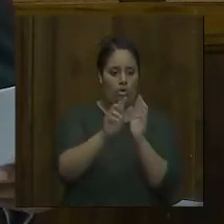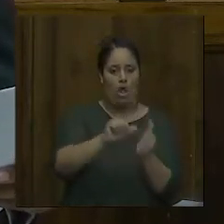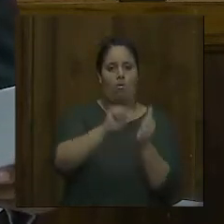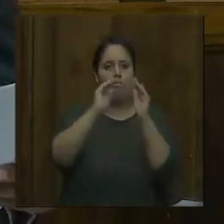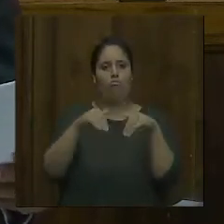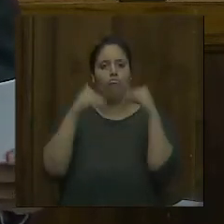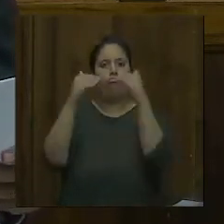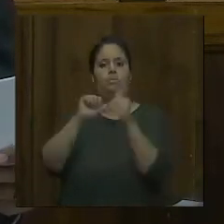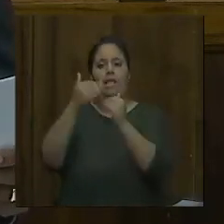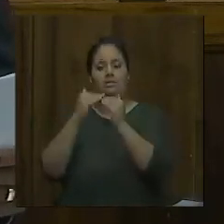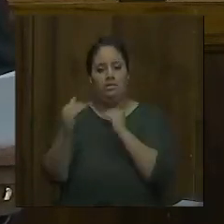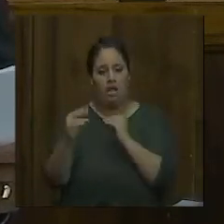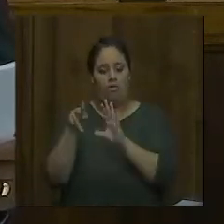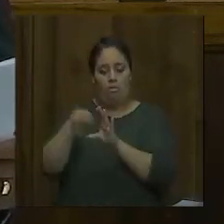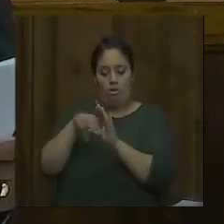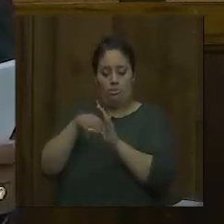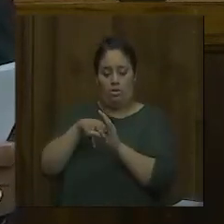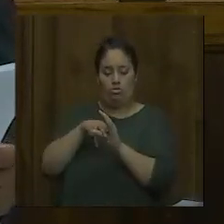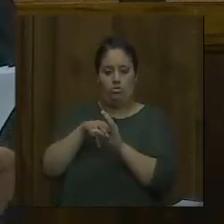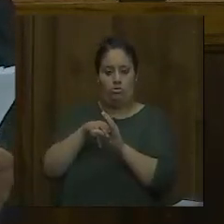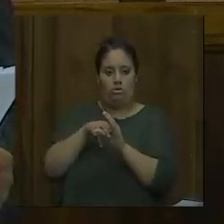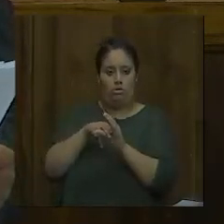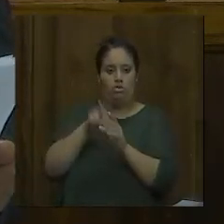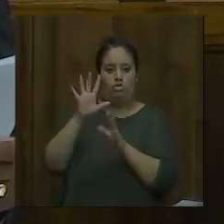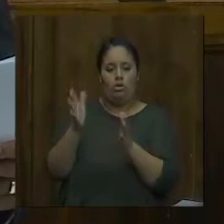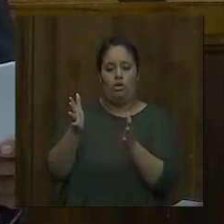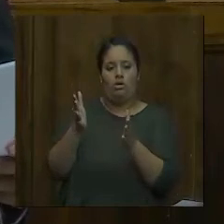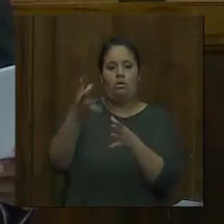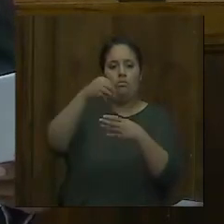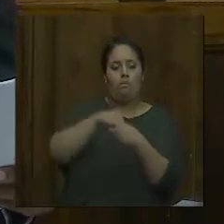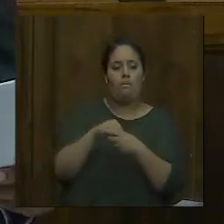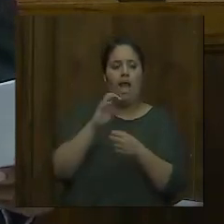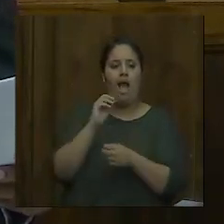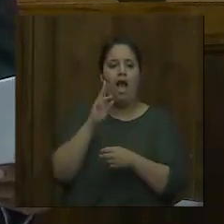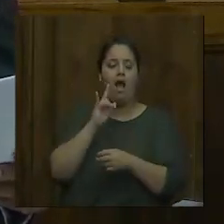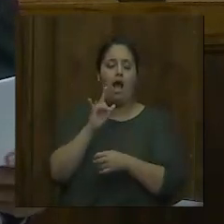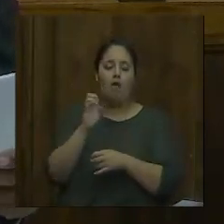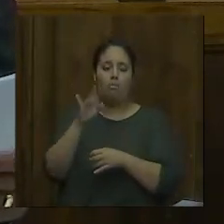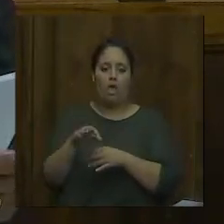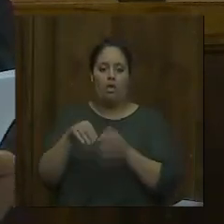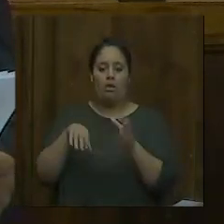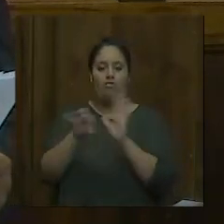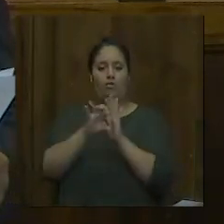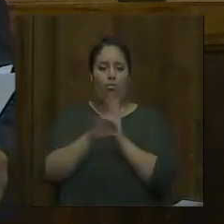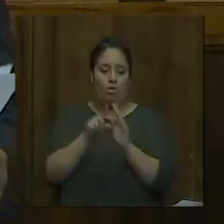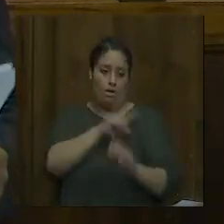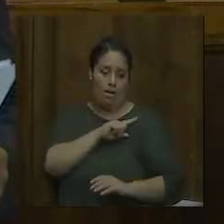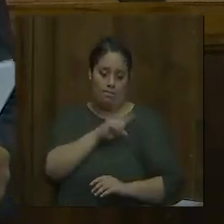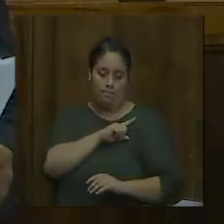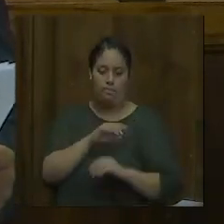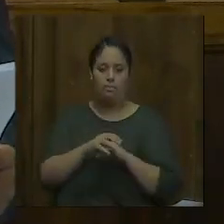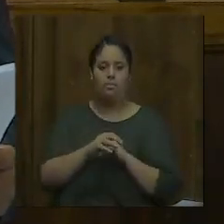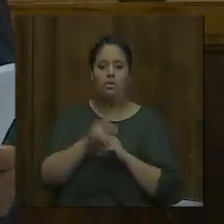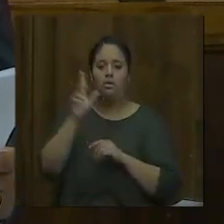level, participation by joining the Hout Bay Football Club. She was called up